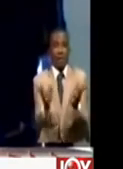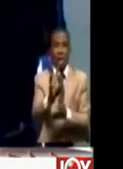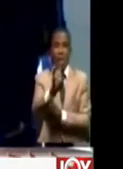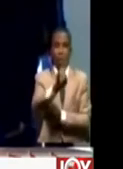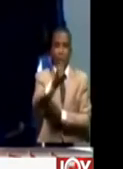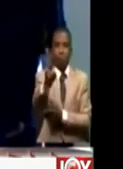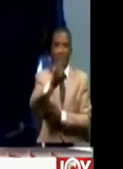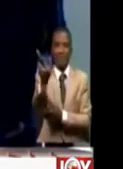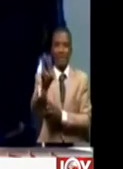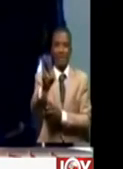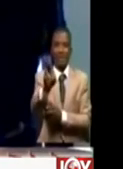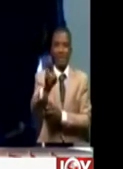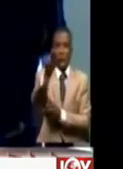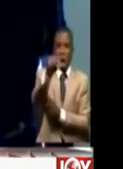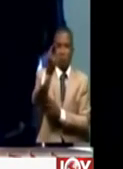Western